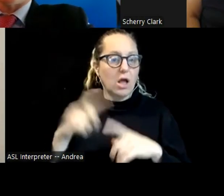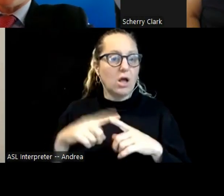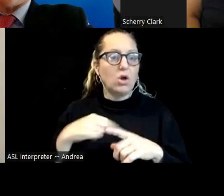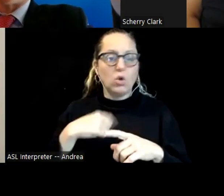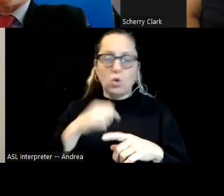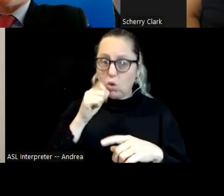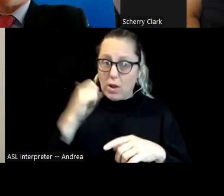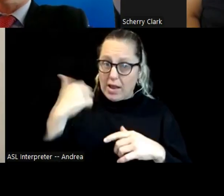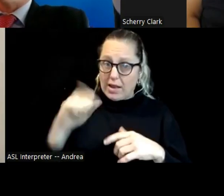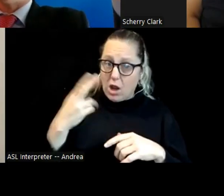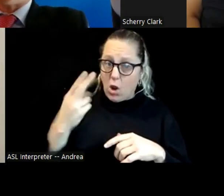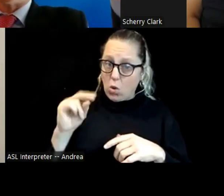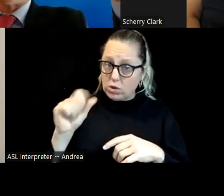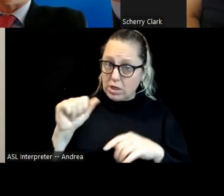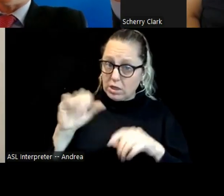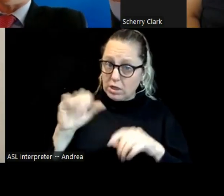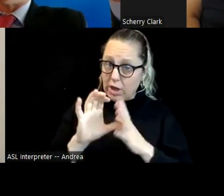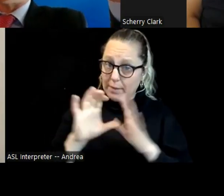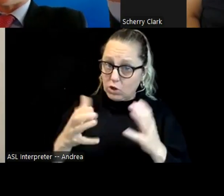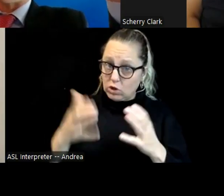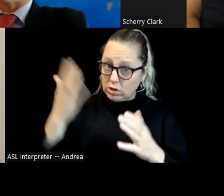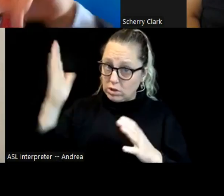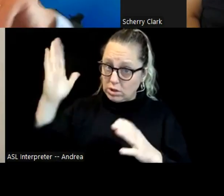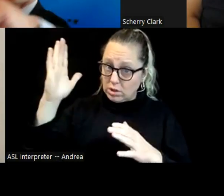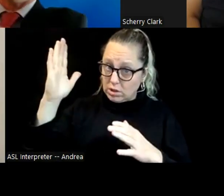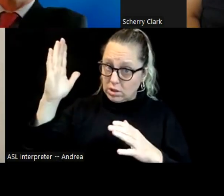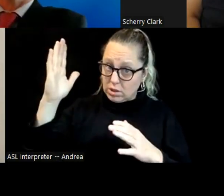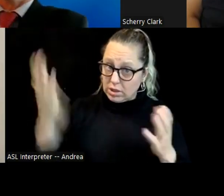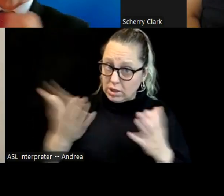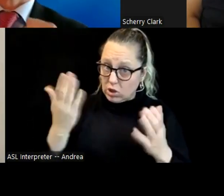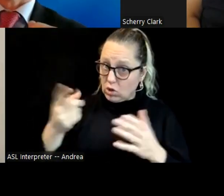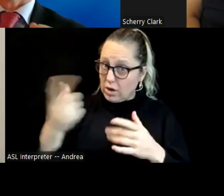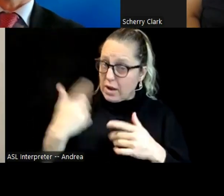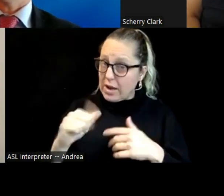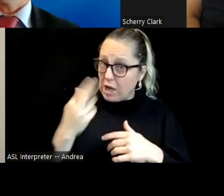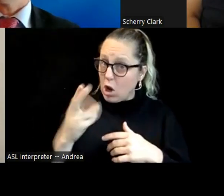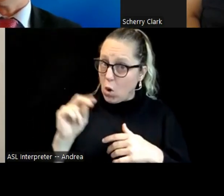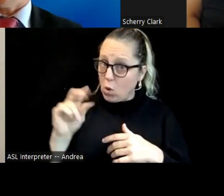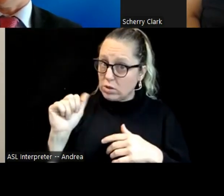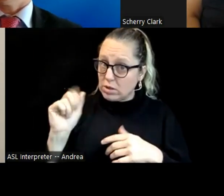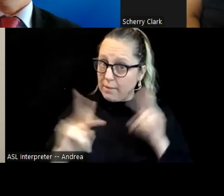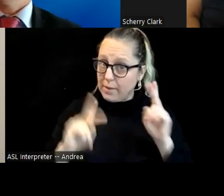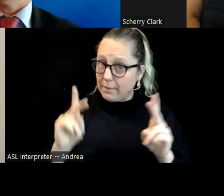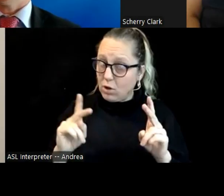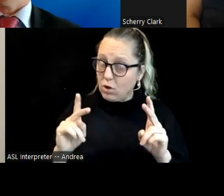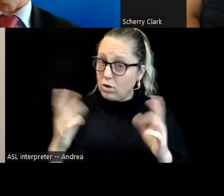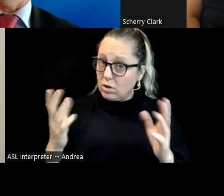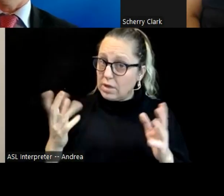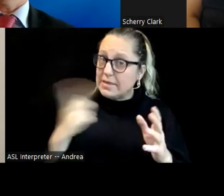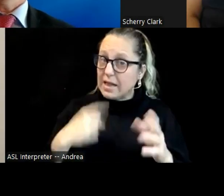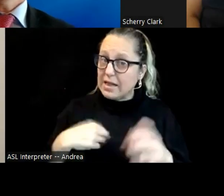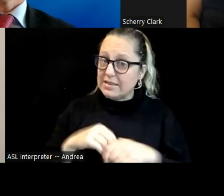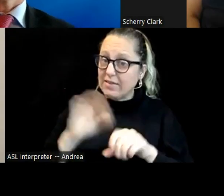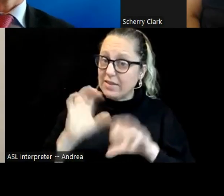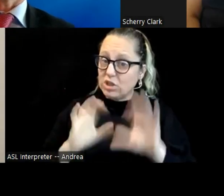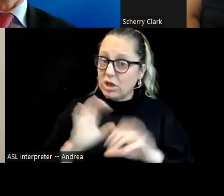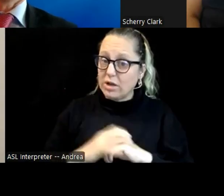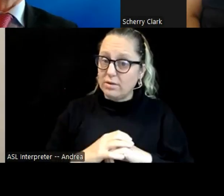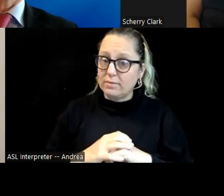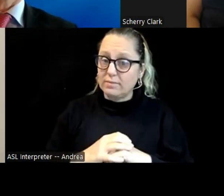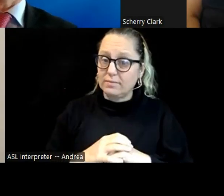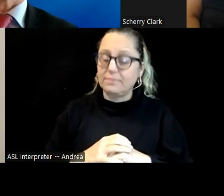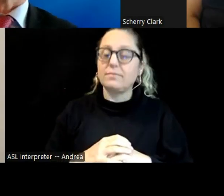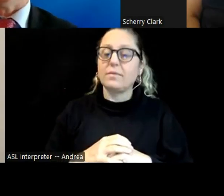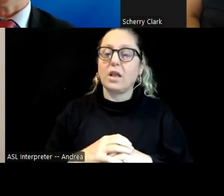do we have any HOSA chapters here represented in the chat? Tell us, any HOSA folks here today? Who's here from HOSA? It's